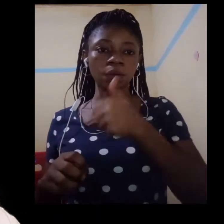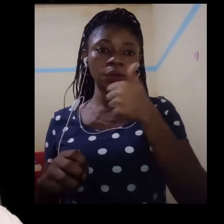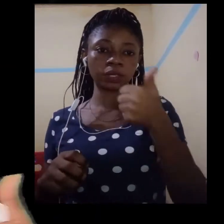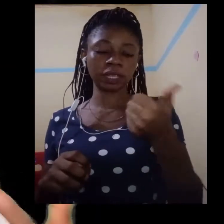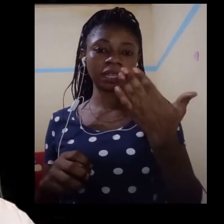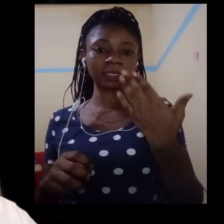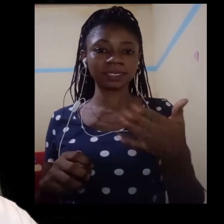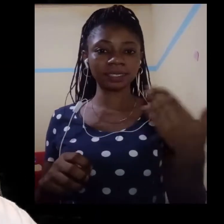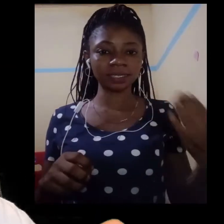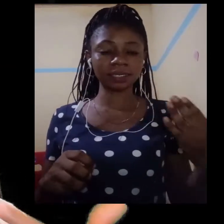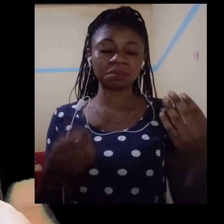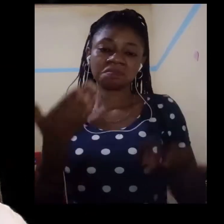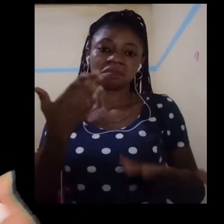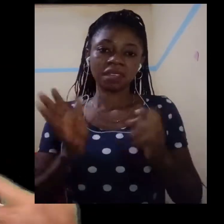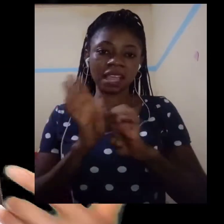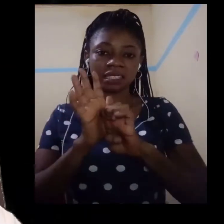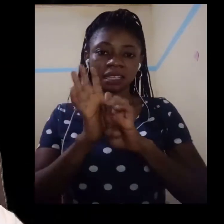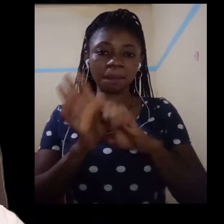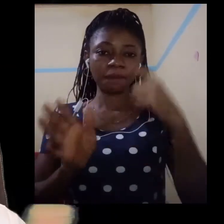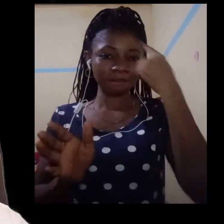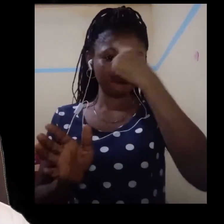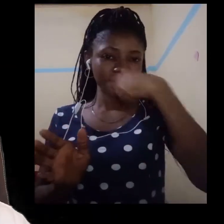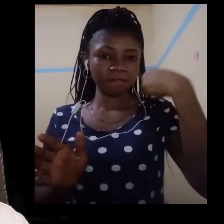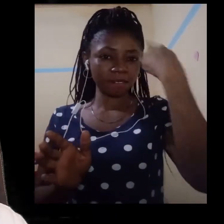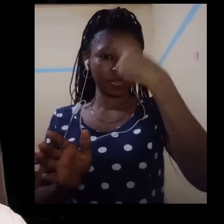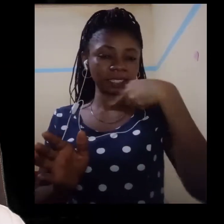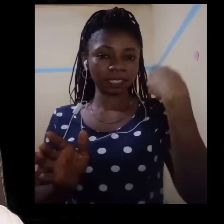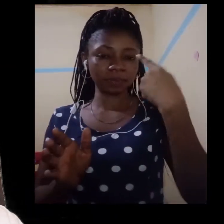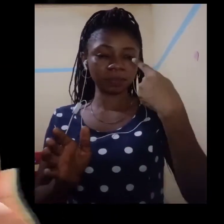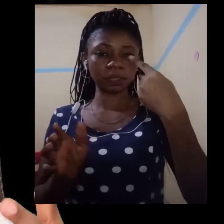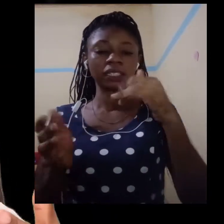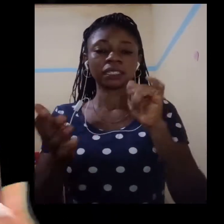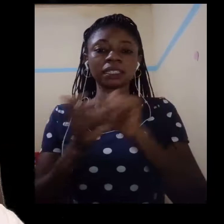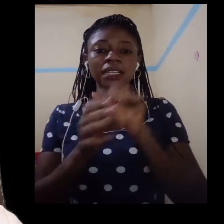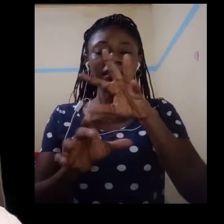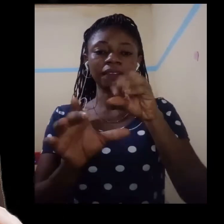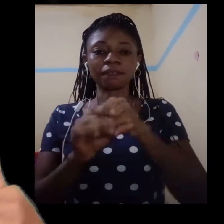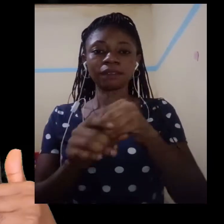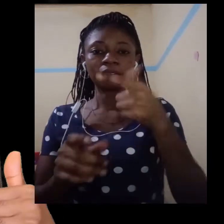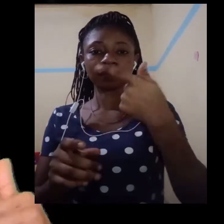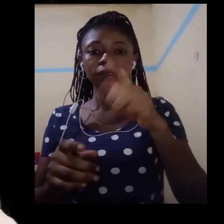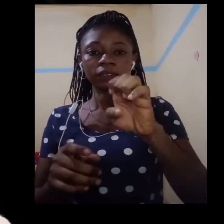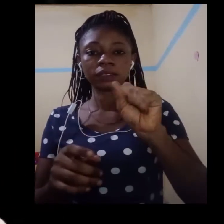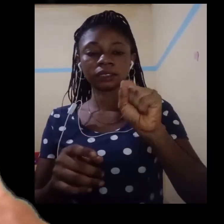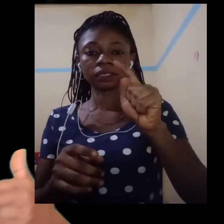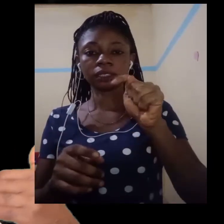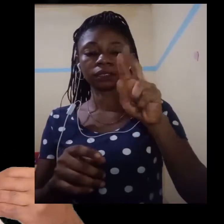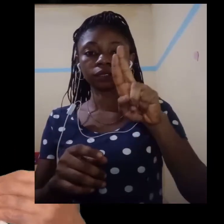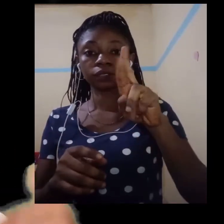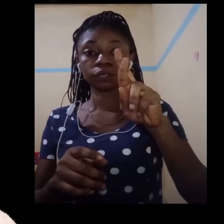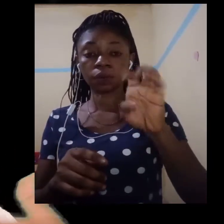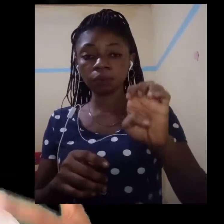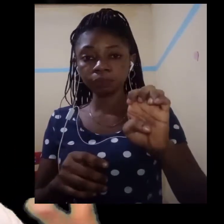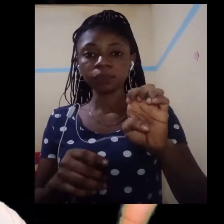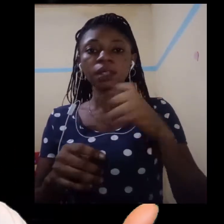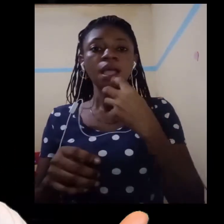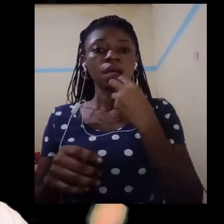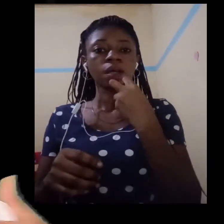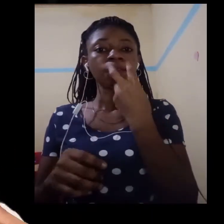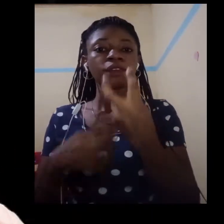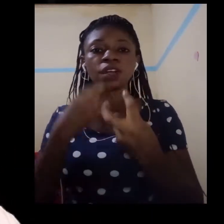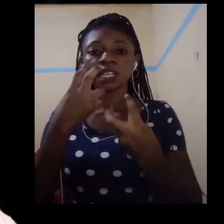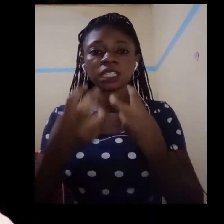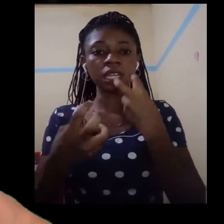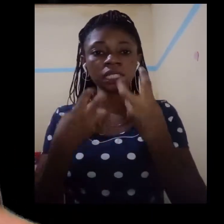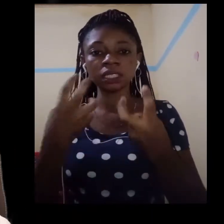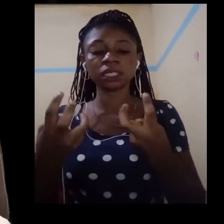looking at facial expression, which is part of the gestures, mouthing, if there was any, and then some vocal sounds,